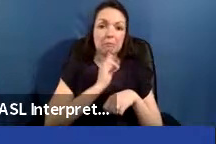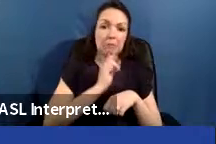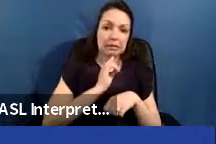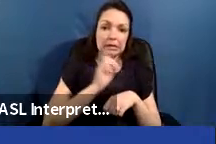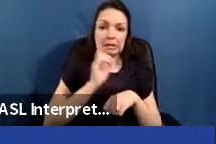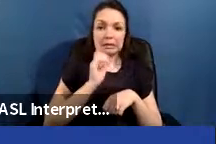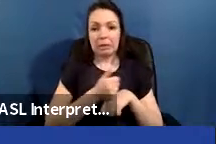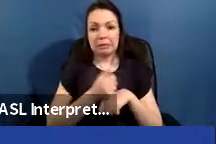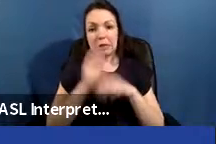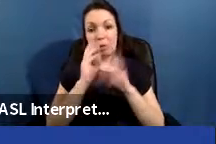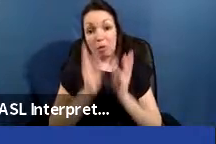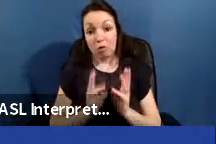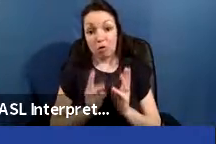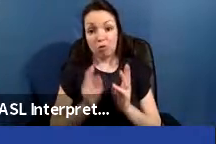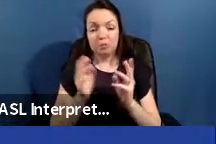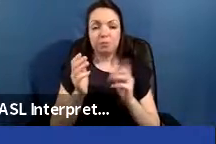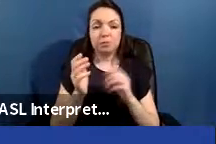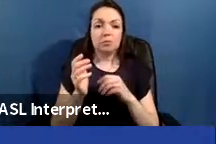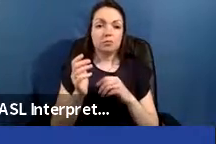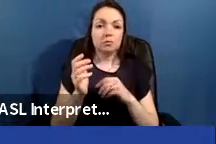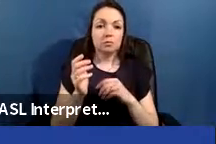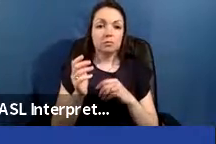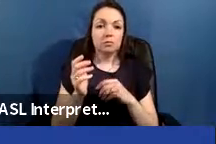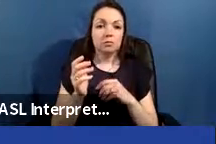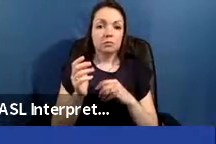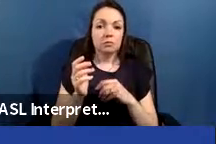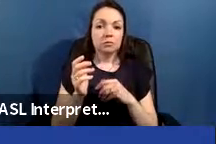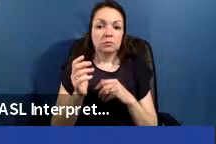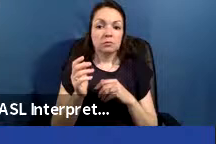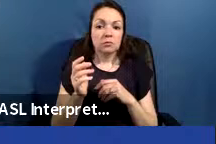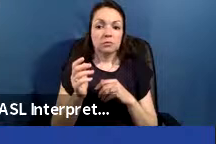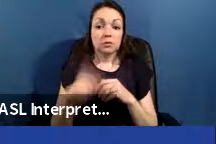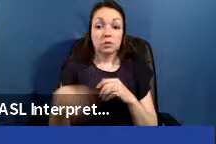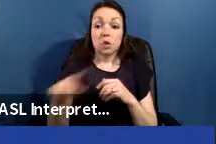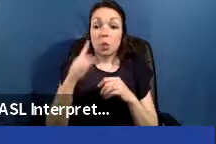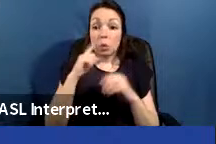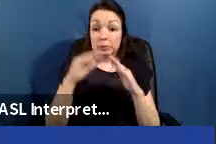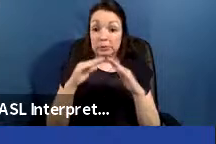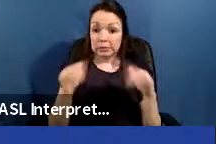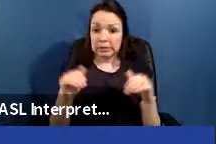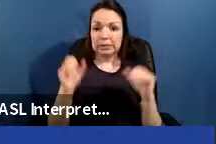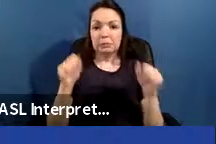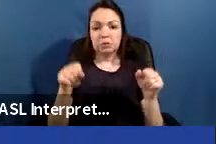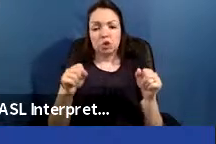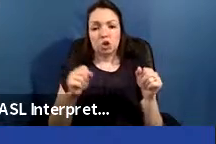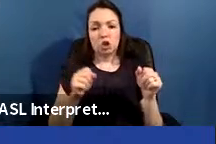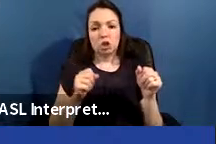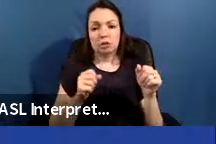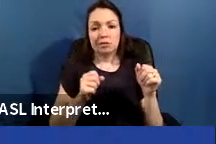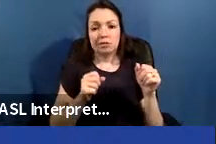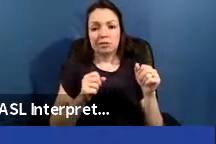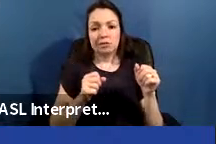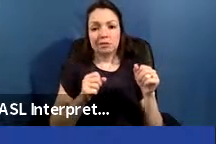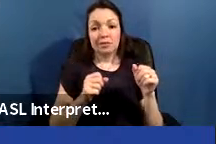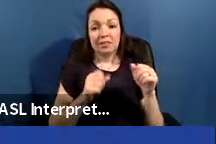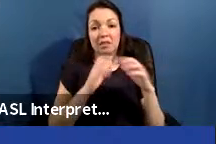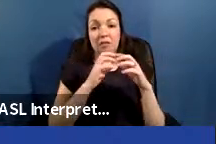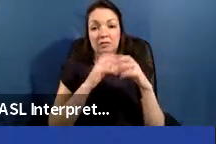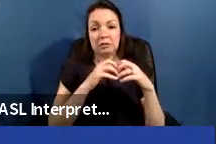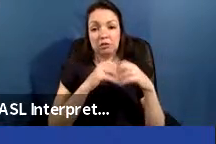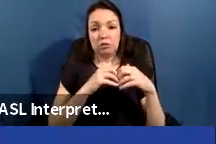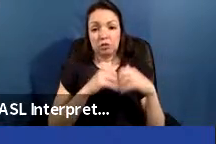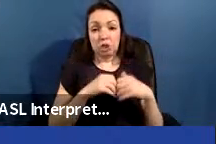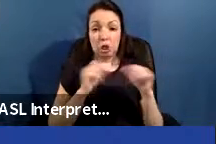on weather. So these systems could either accelerate, the deterioration could accelerate or